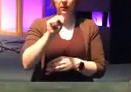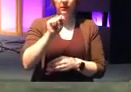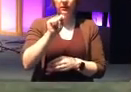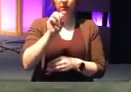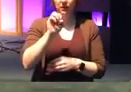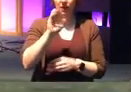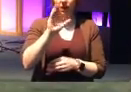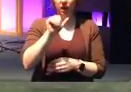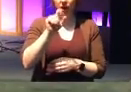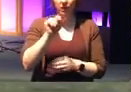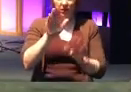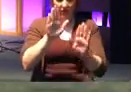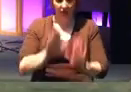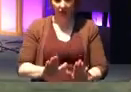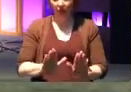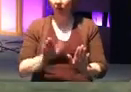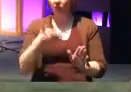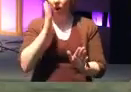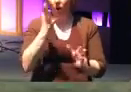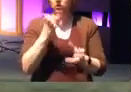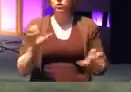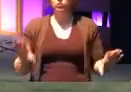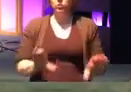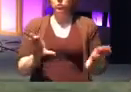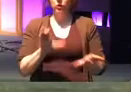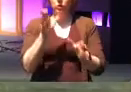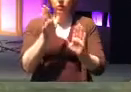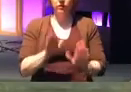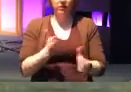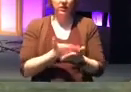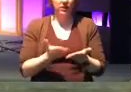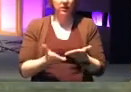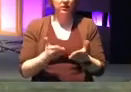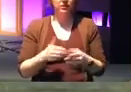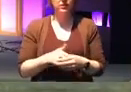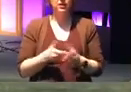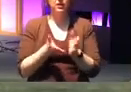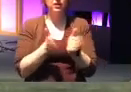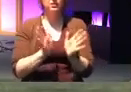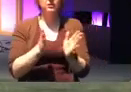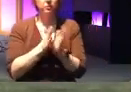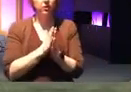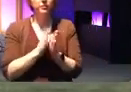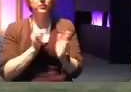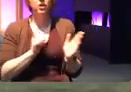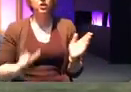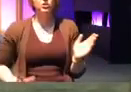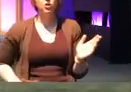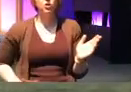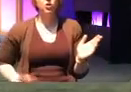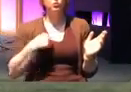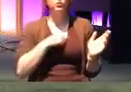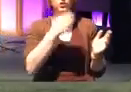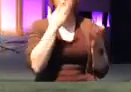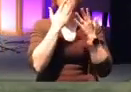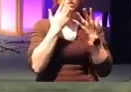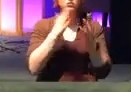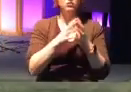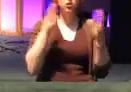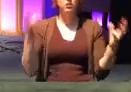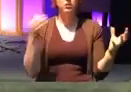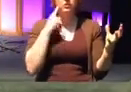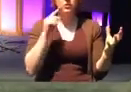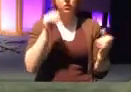some incredible things in your life. So just invite him to come. So let's pray. Lord, we thank you so much for